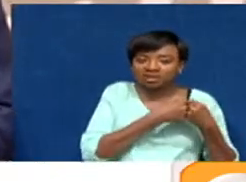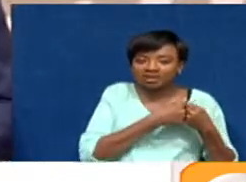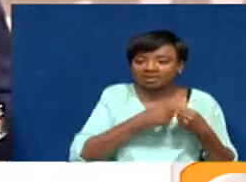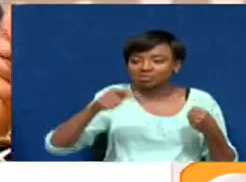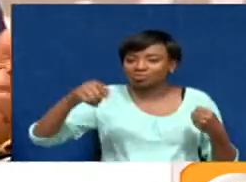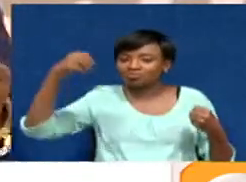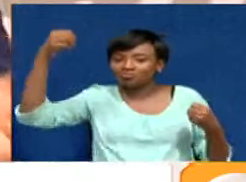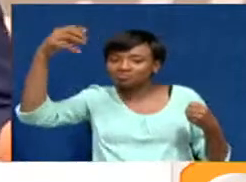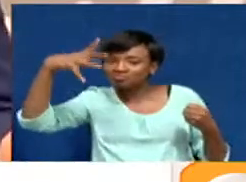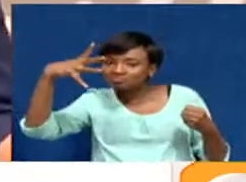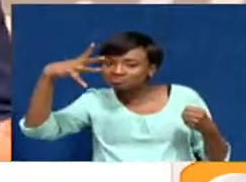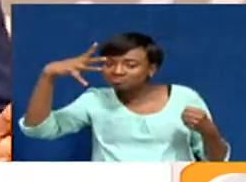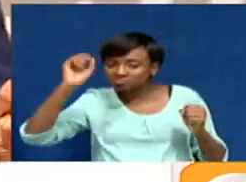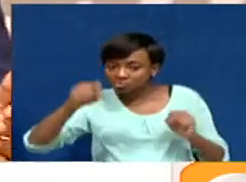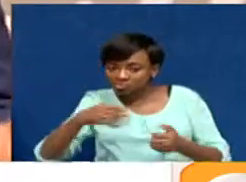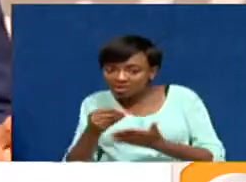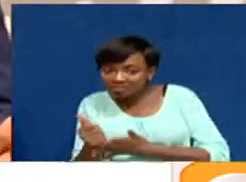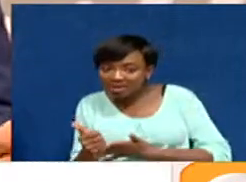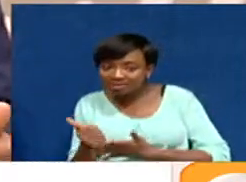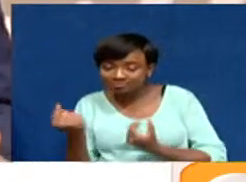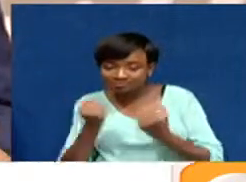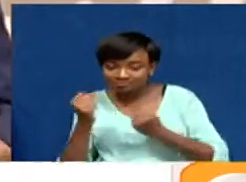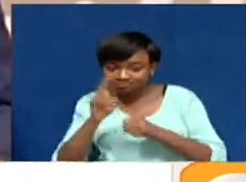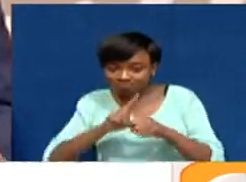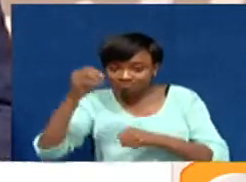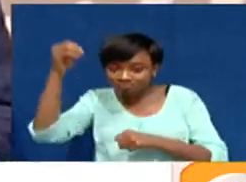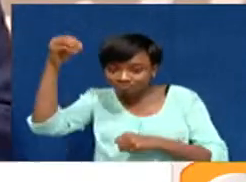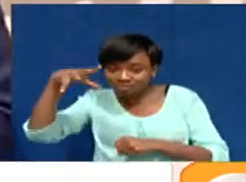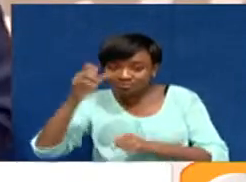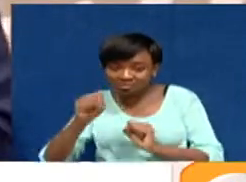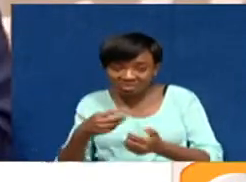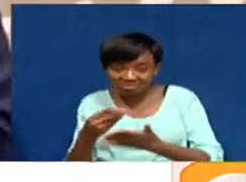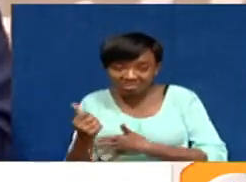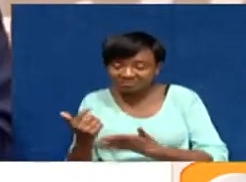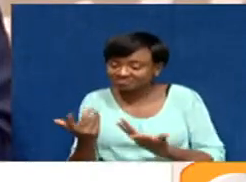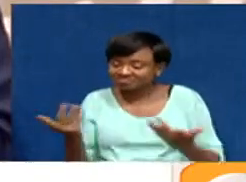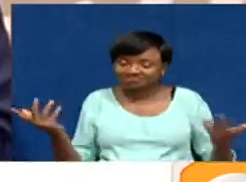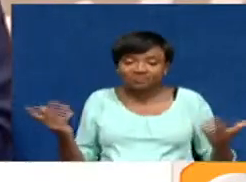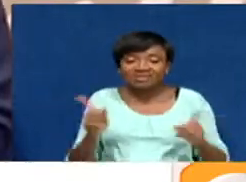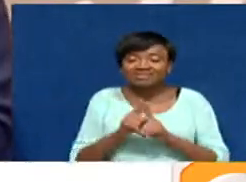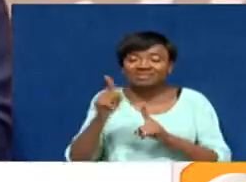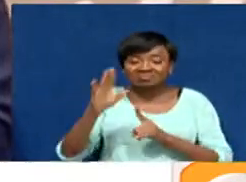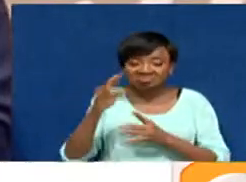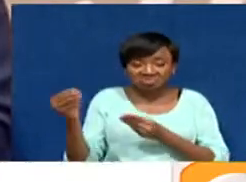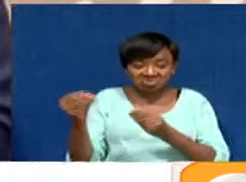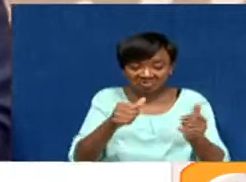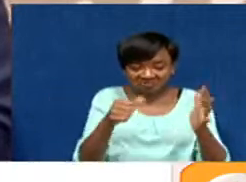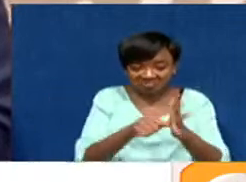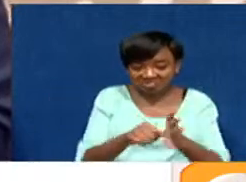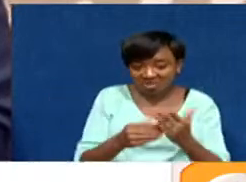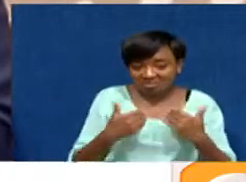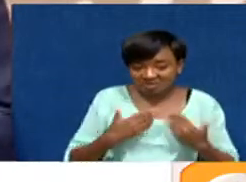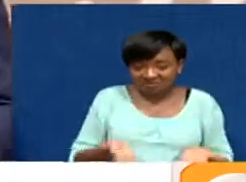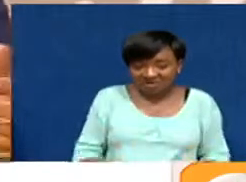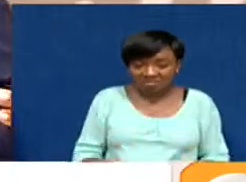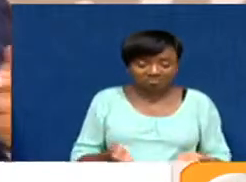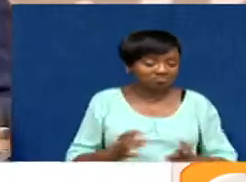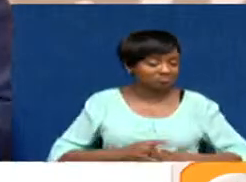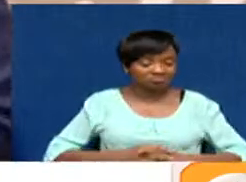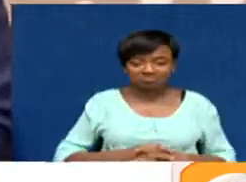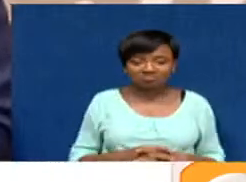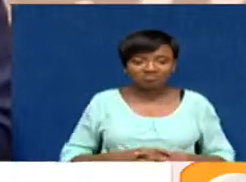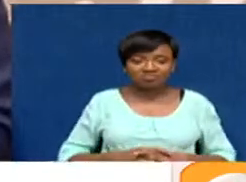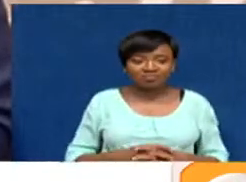bit ambitious. And it's not going to solve the crisis that is there now. Okay, so and the last